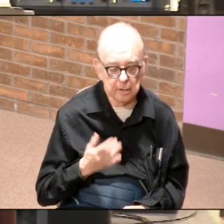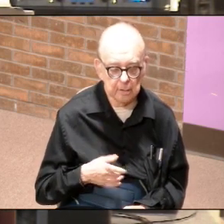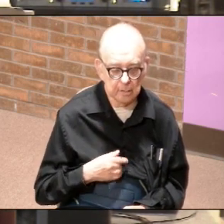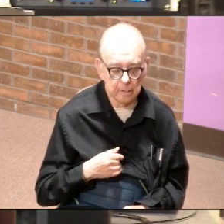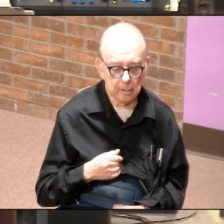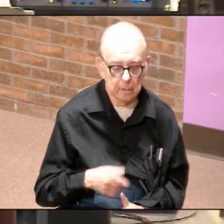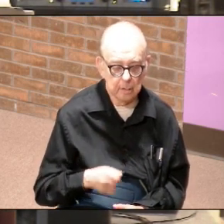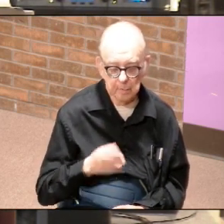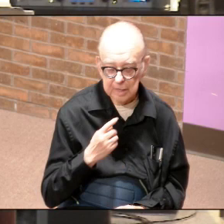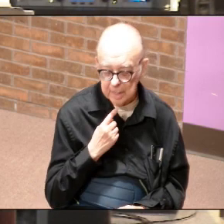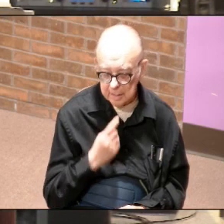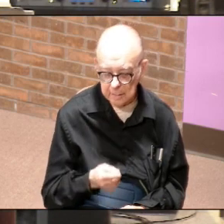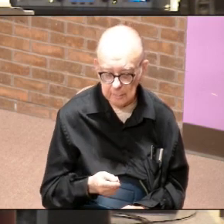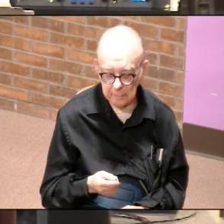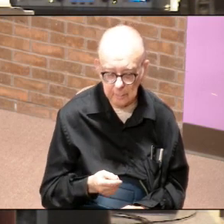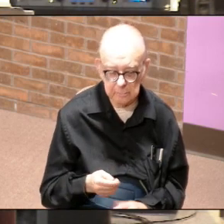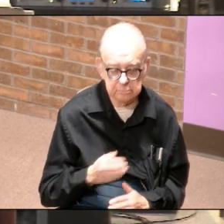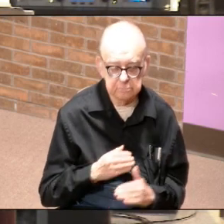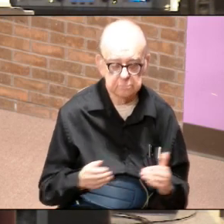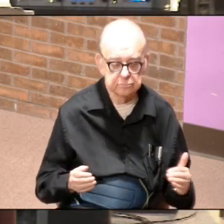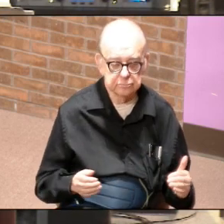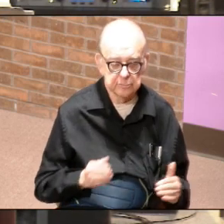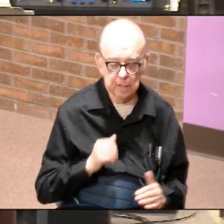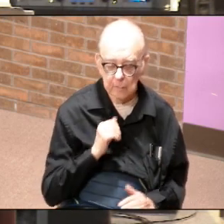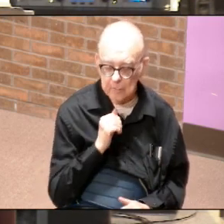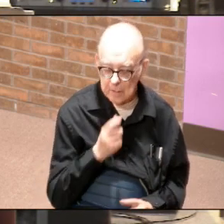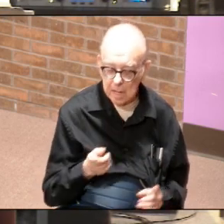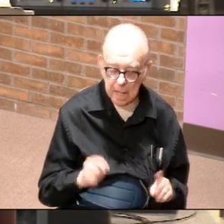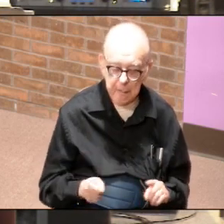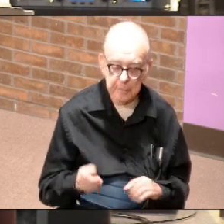But God says in heaven, that ain't going to happen.